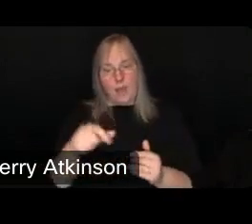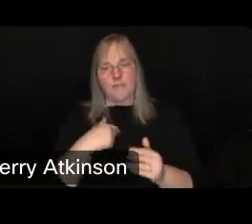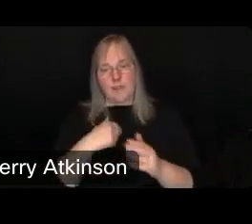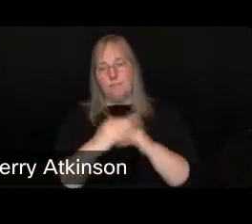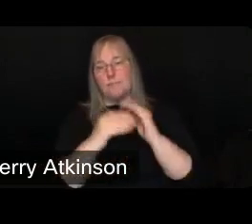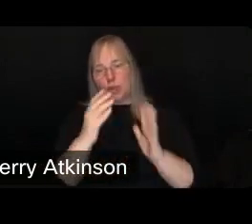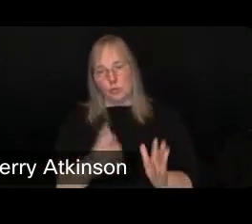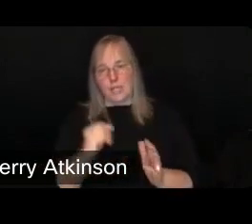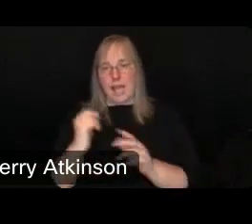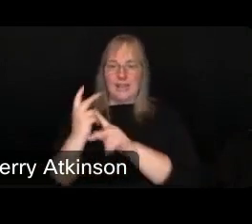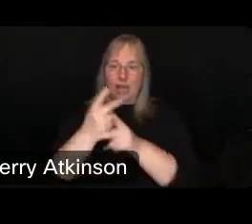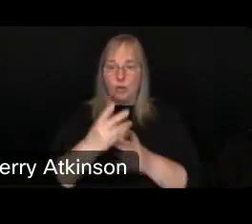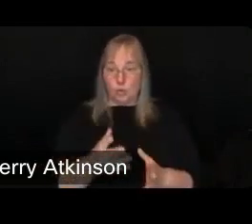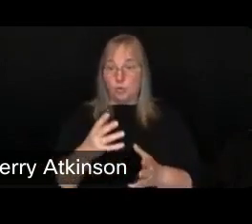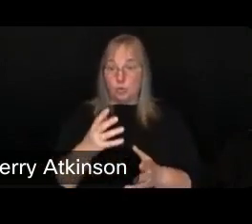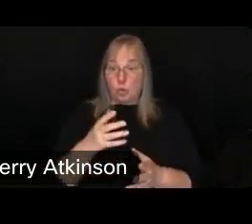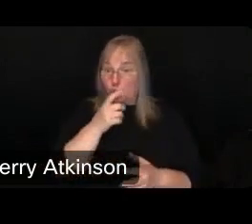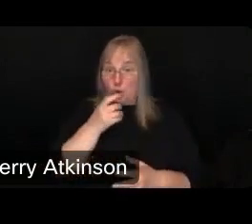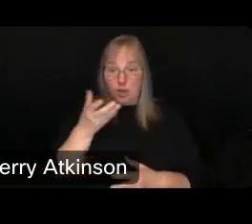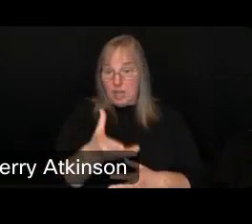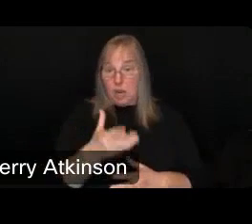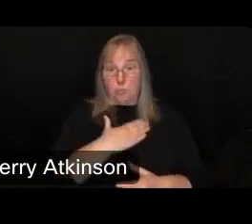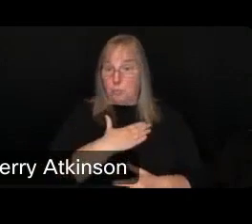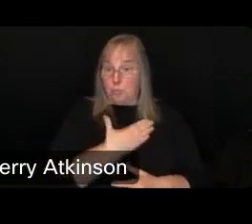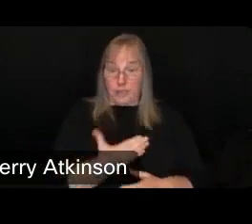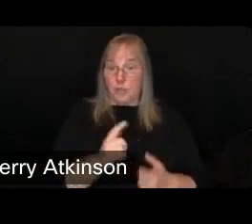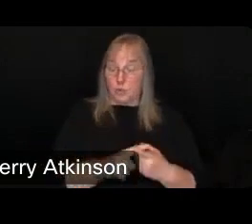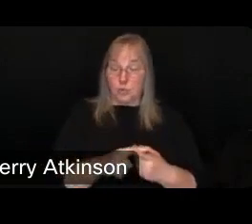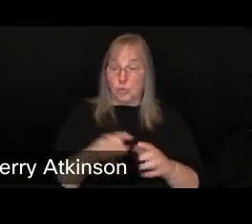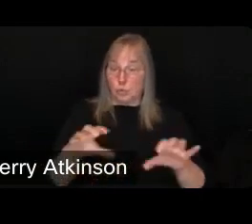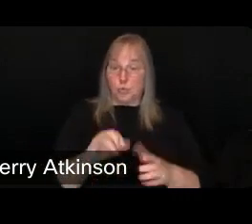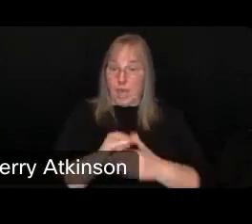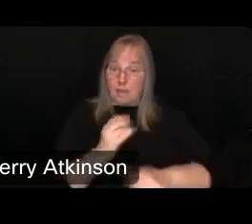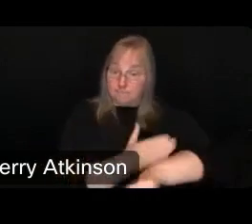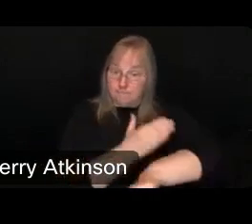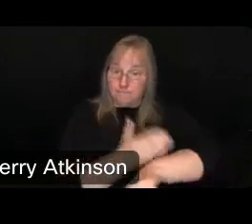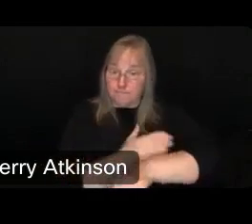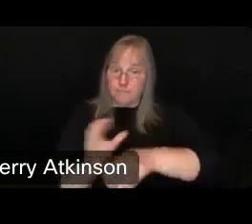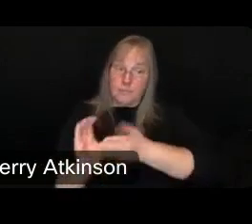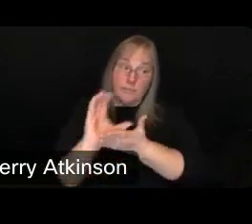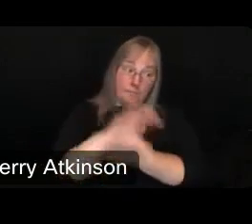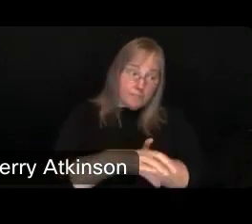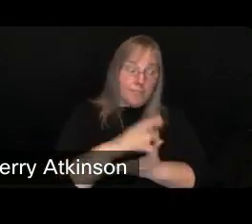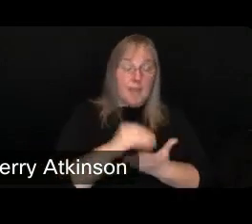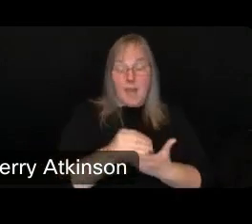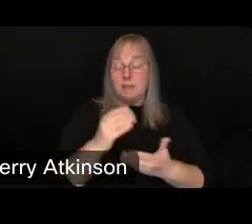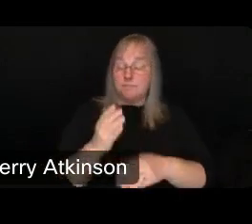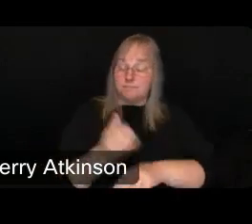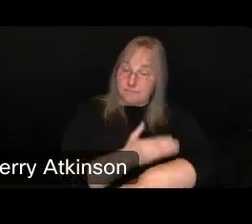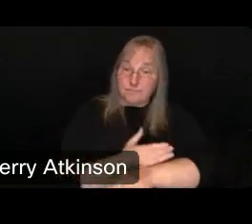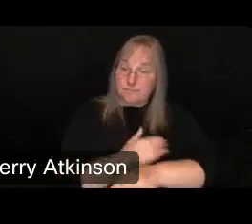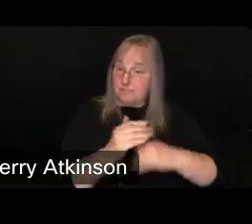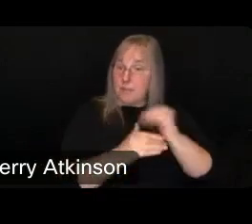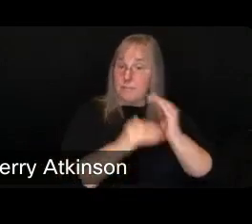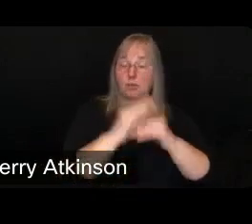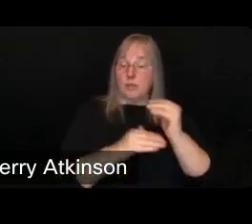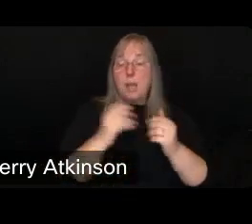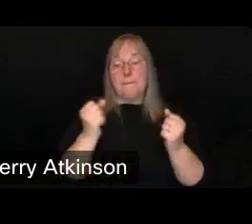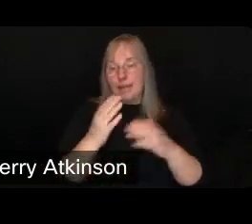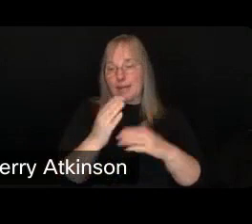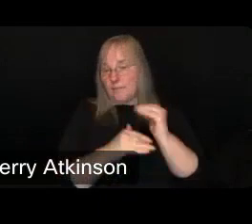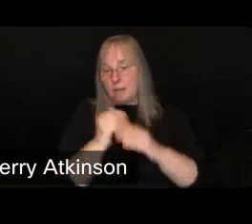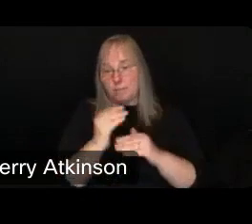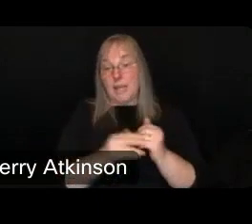at the table who are willing to do this redevelopment and new development. Many development projects, especially the large